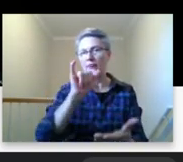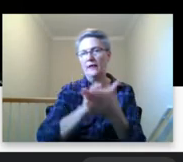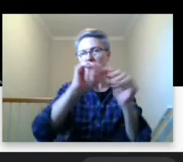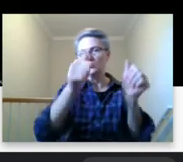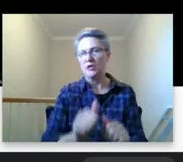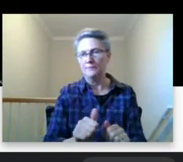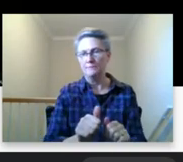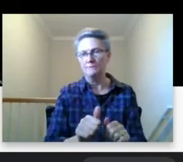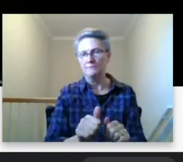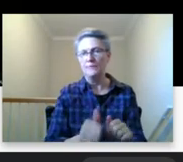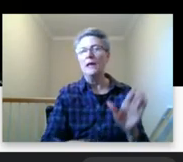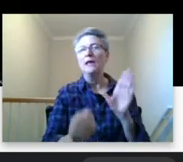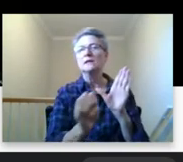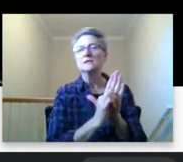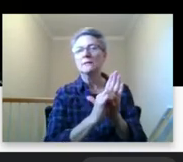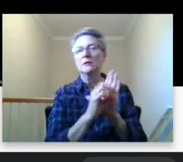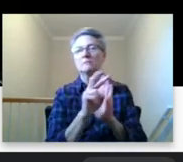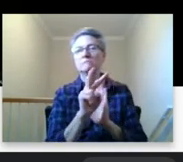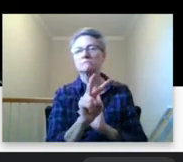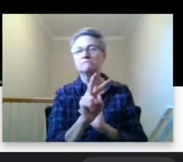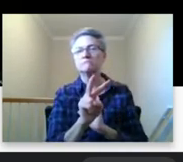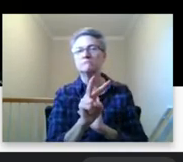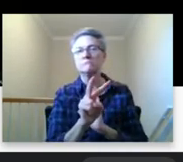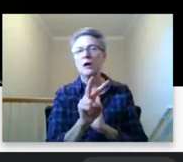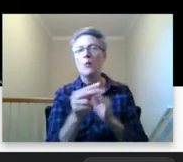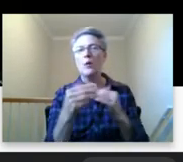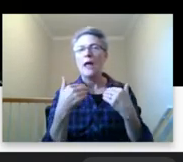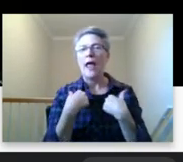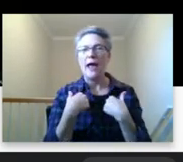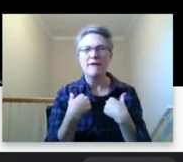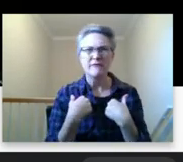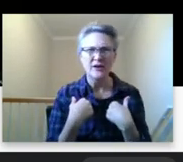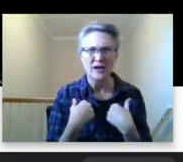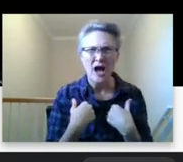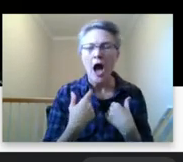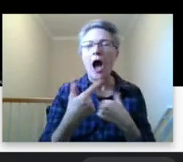at this example, right? We've got a garden here